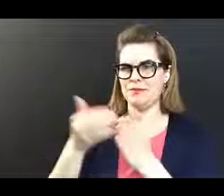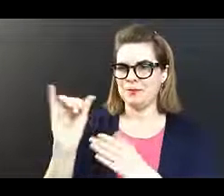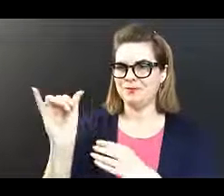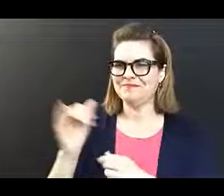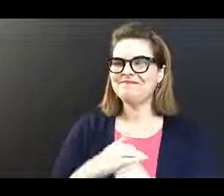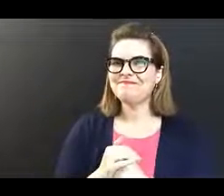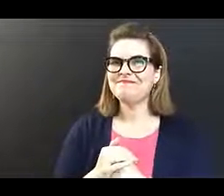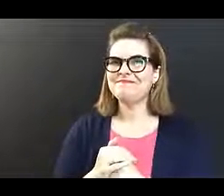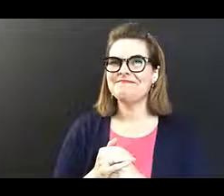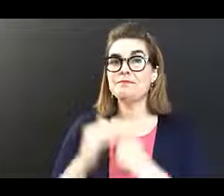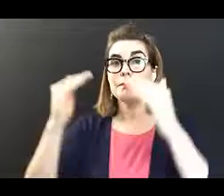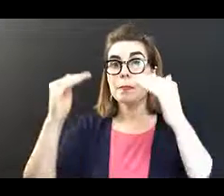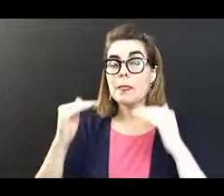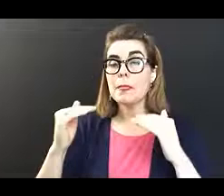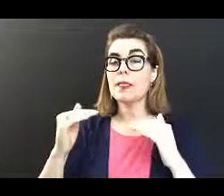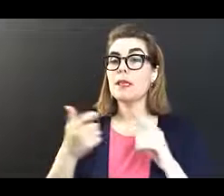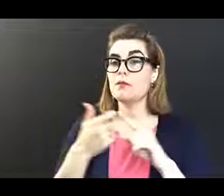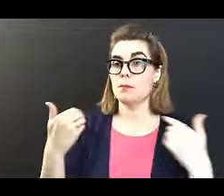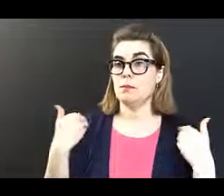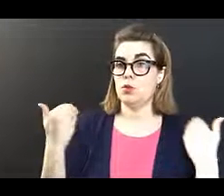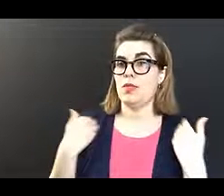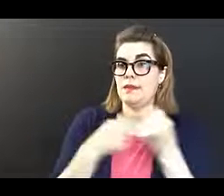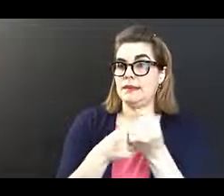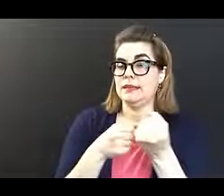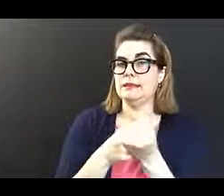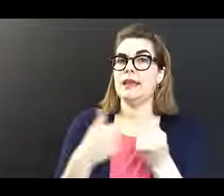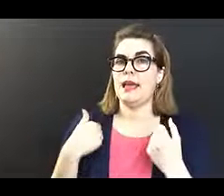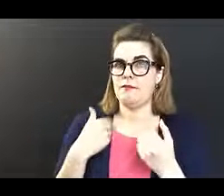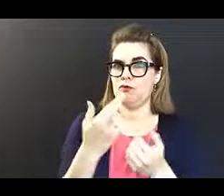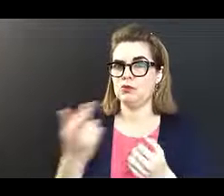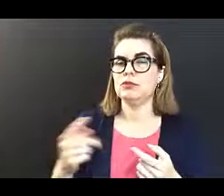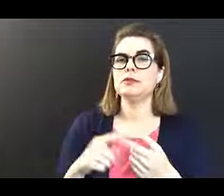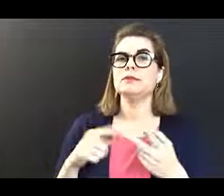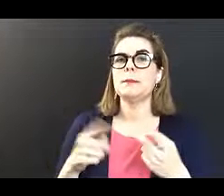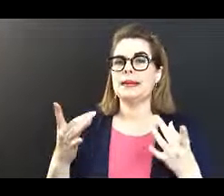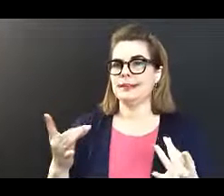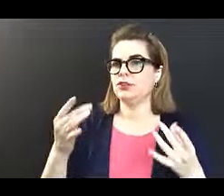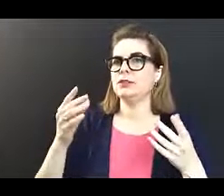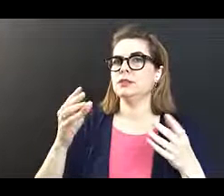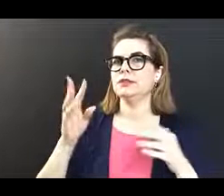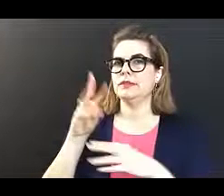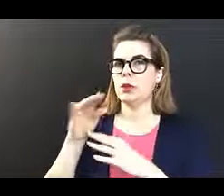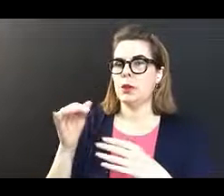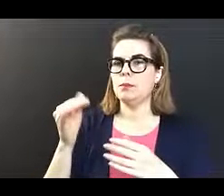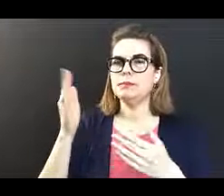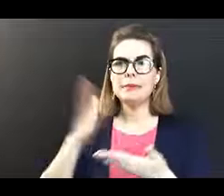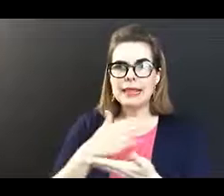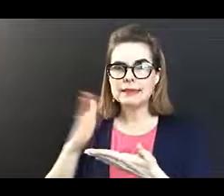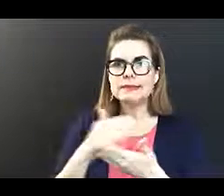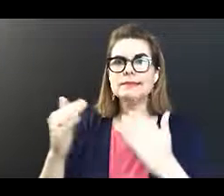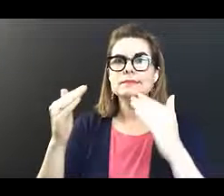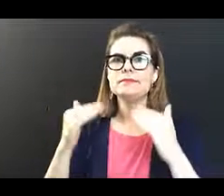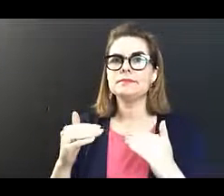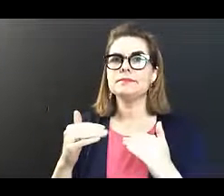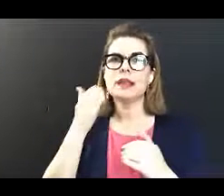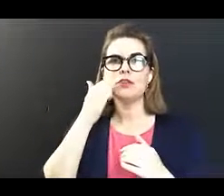have resources from youth advocacy, a meditation video playlist, everyday mindfulness, stress management for kids and teens, and